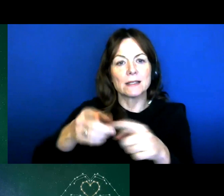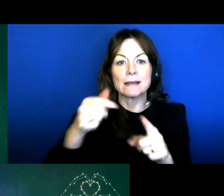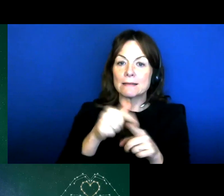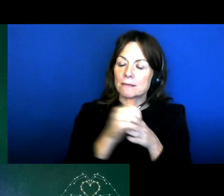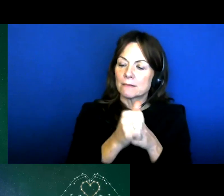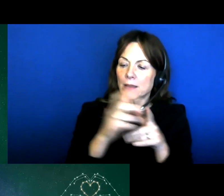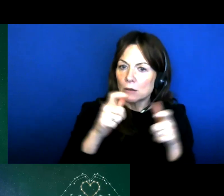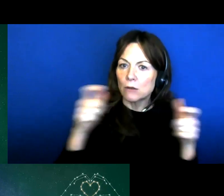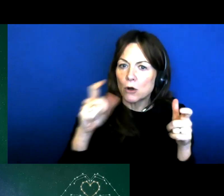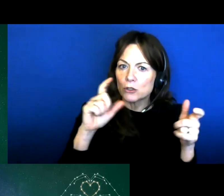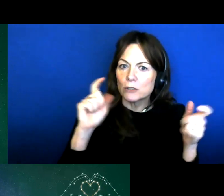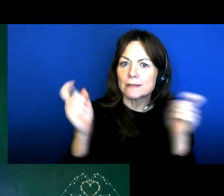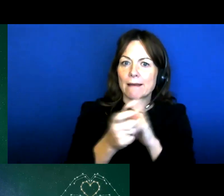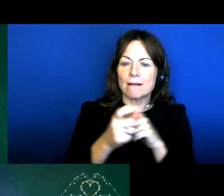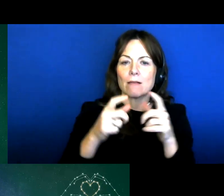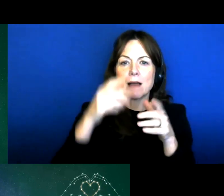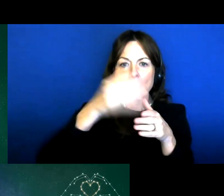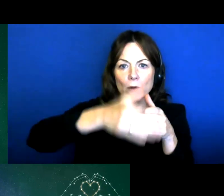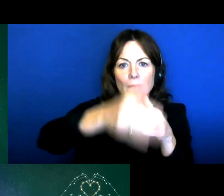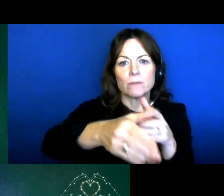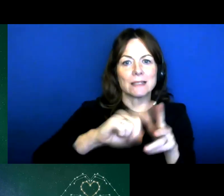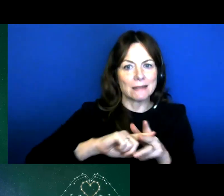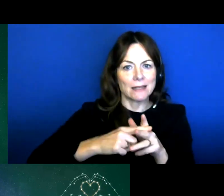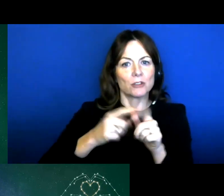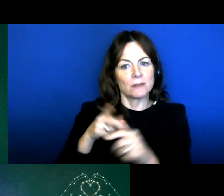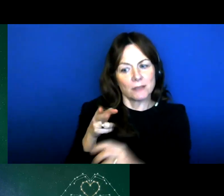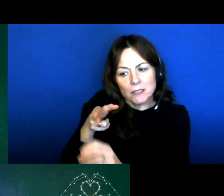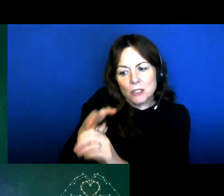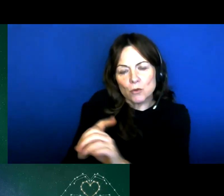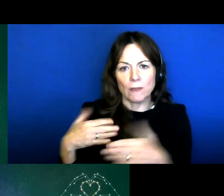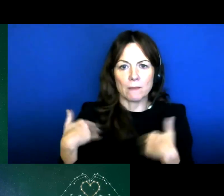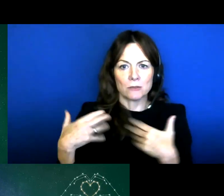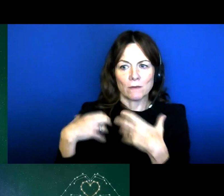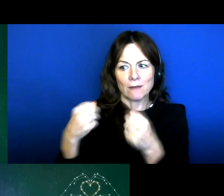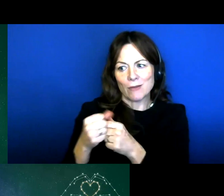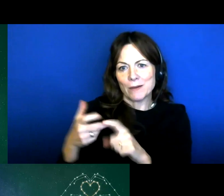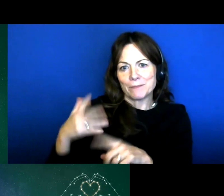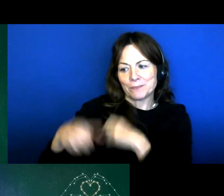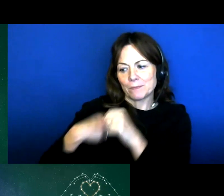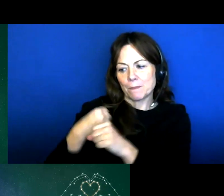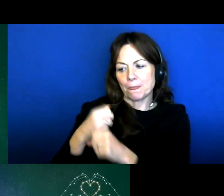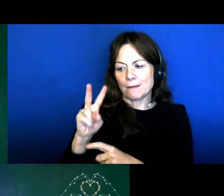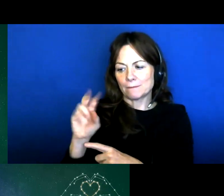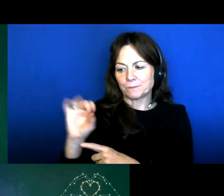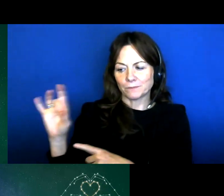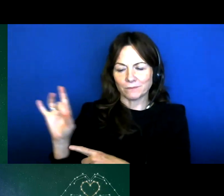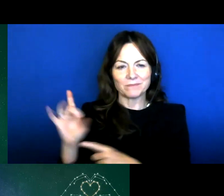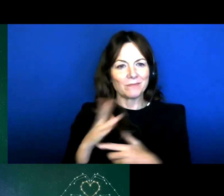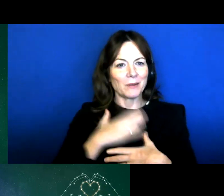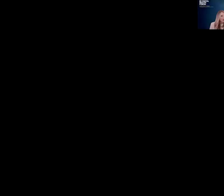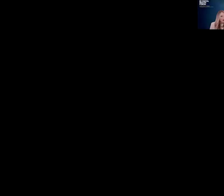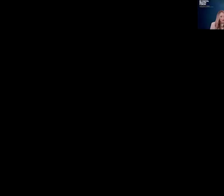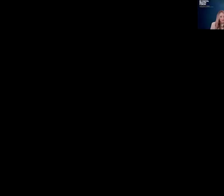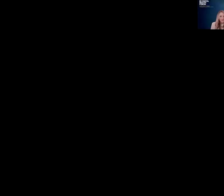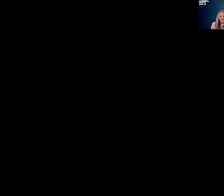provincial transformational initiatives since joining the Ministry of Health in 2008. Please join me in welcoming Zachy for